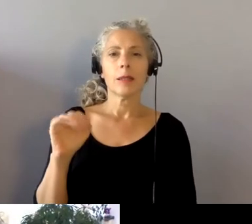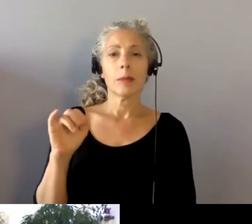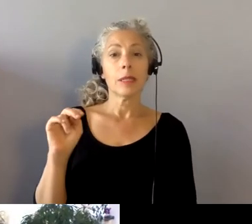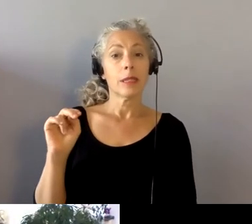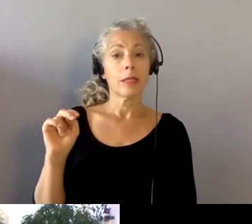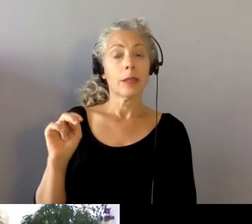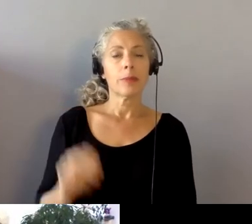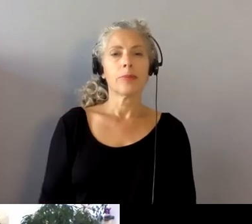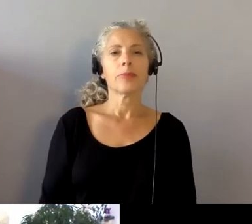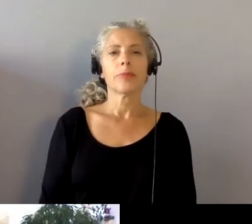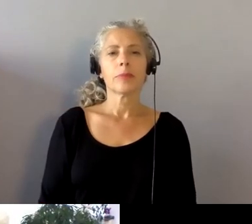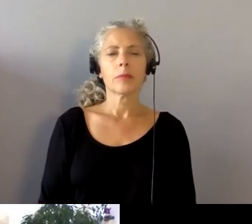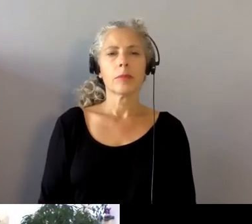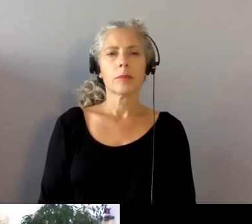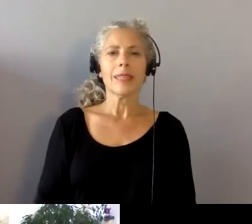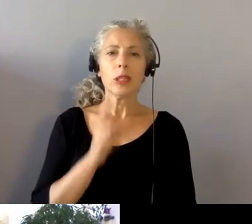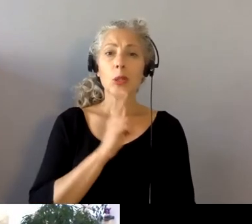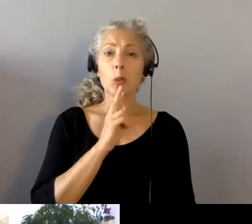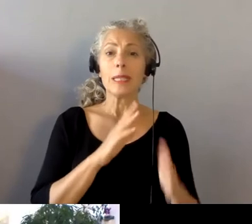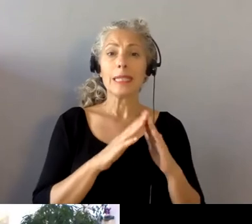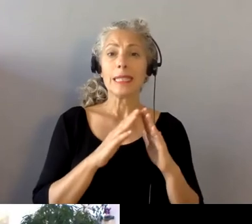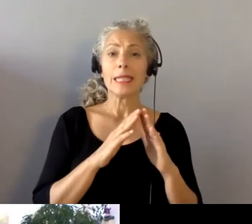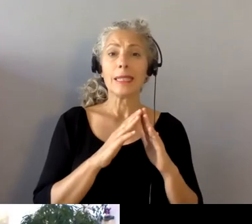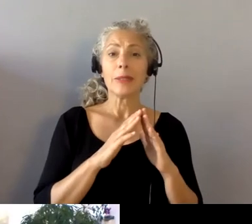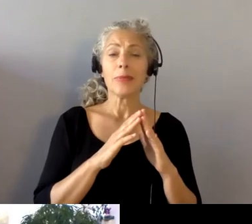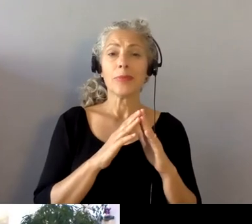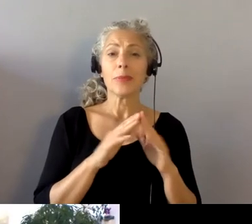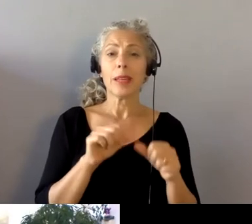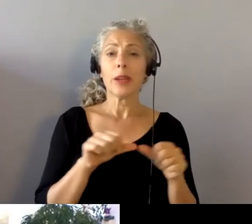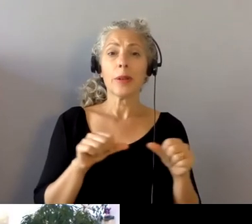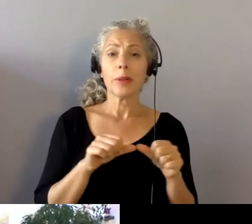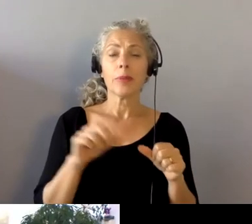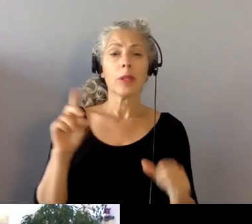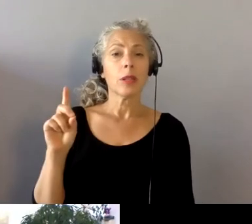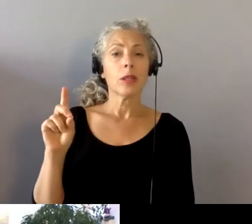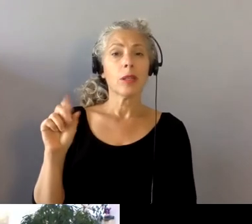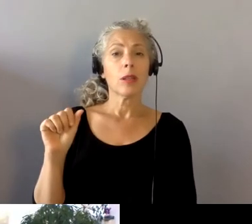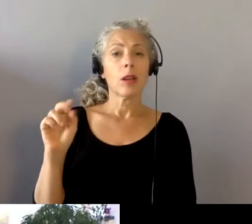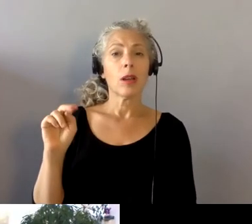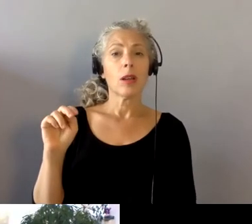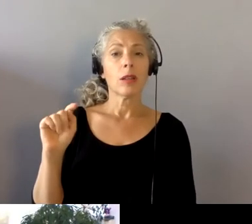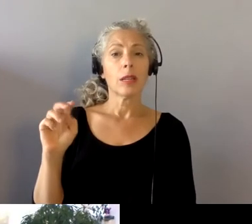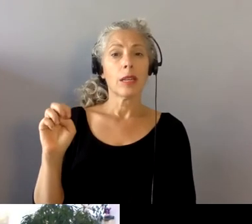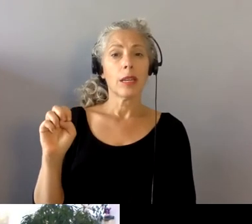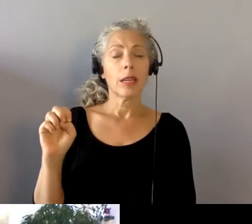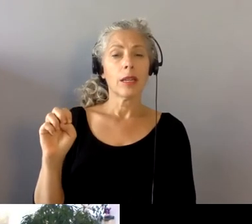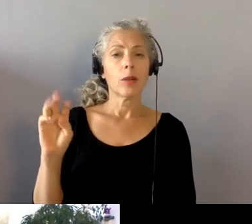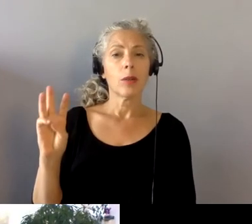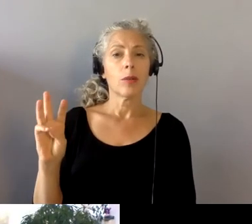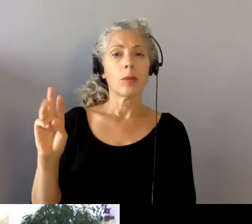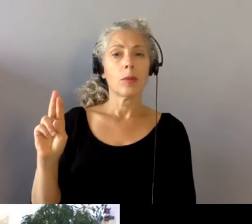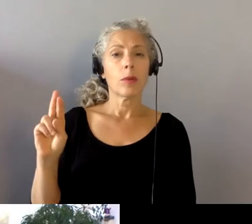greater Minneapolis Twin Cities area, Dante Wright. And in thinking about your work